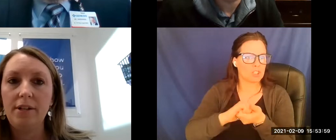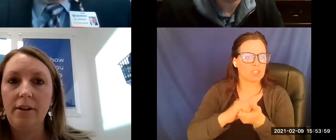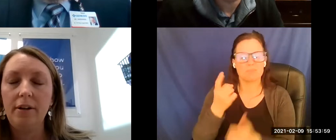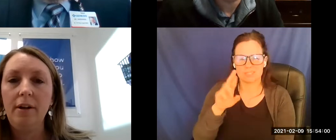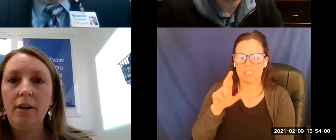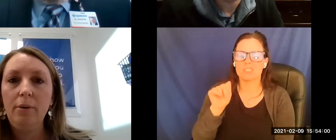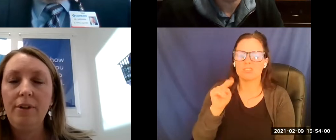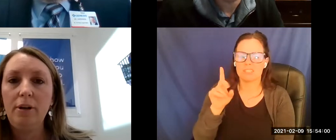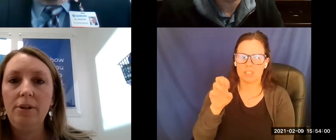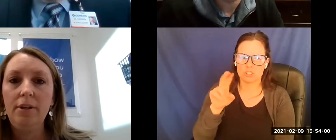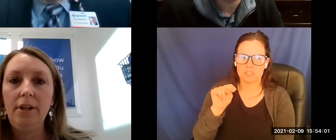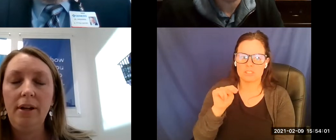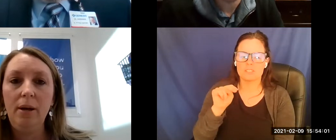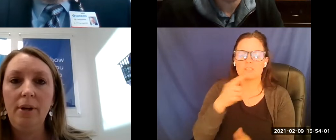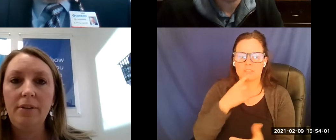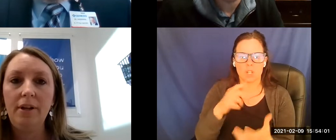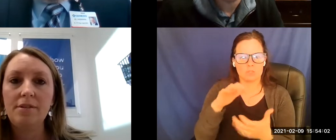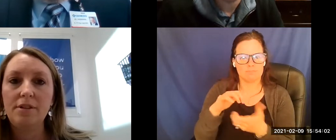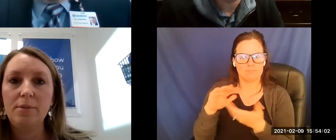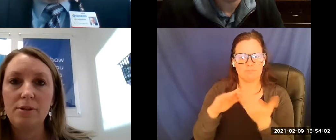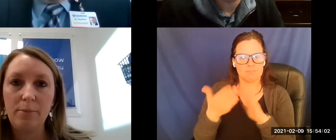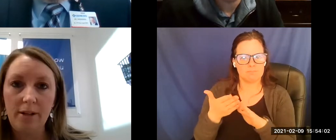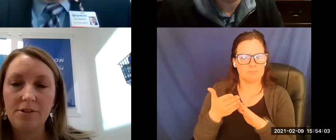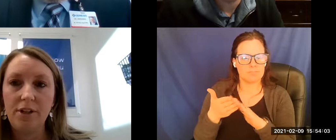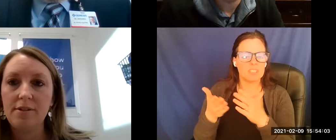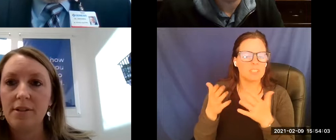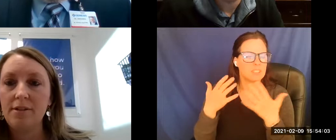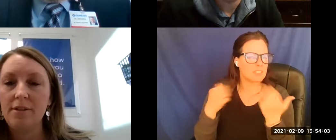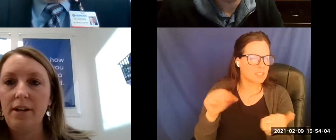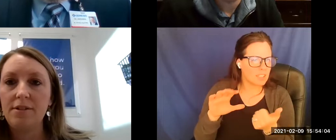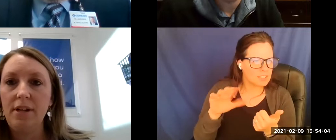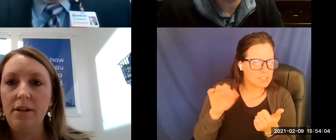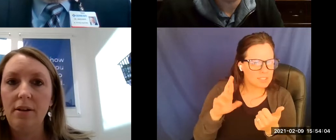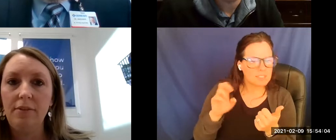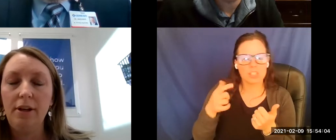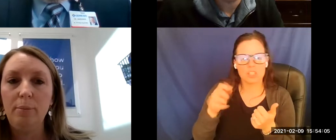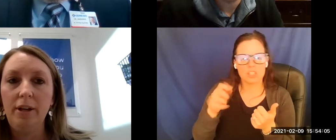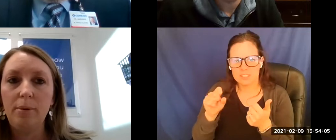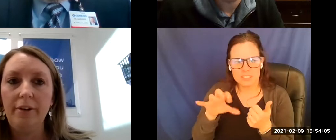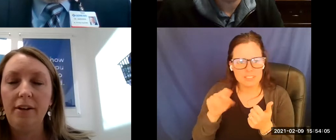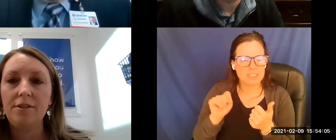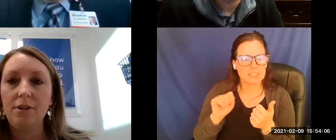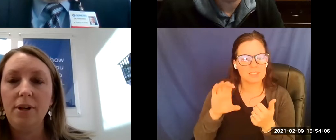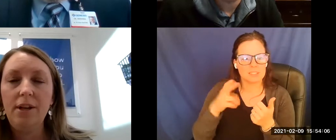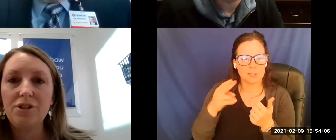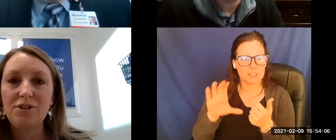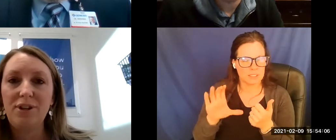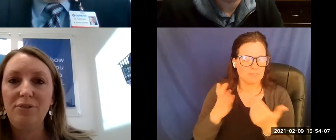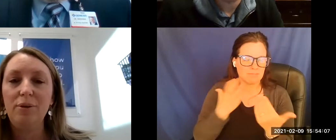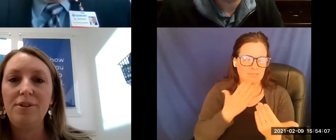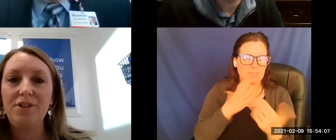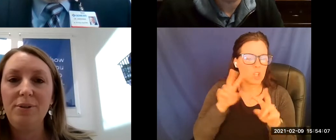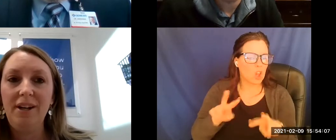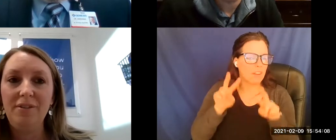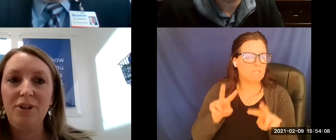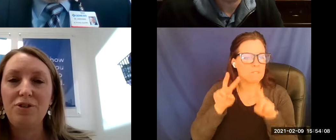working together with our community healthcare systems as well as Genesis and CHC and all of our independent providers. So just looking